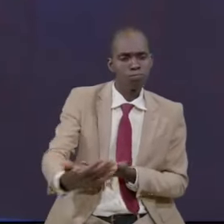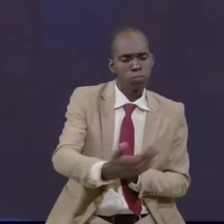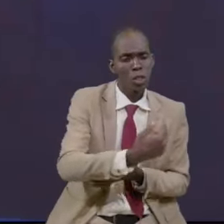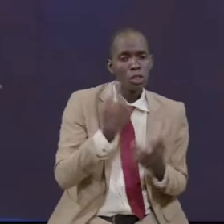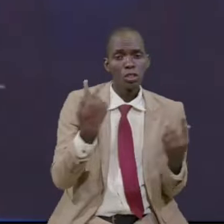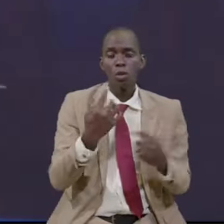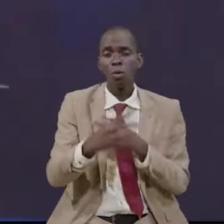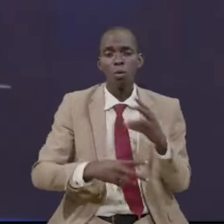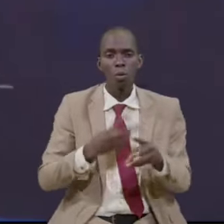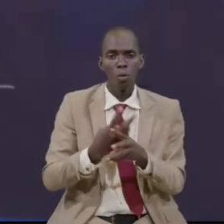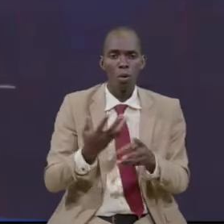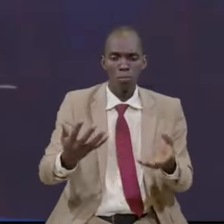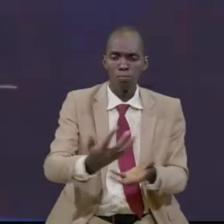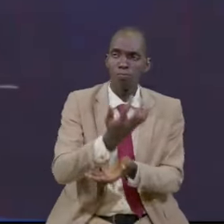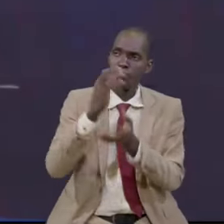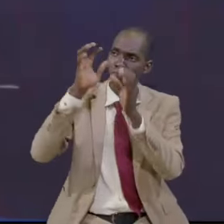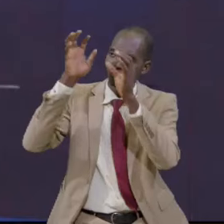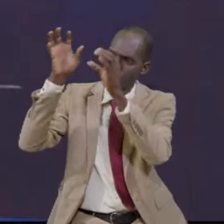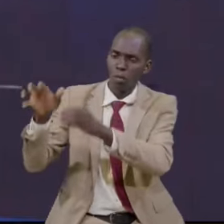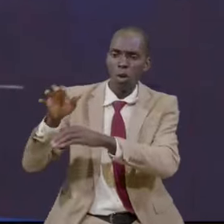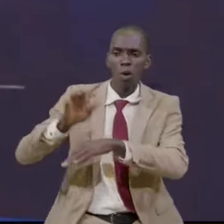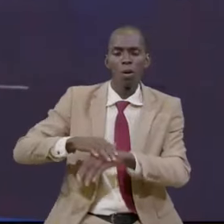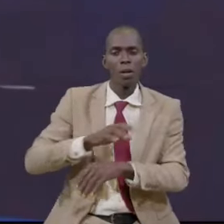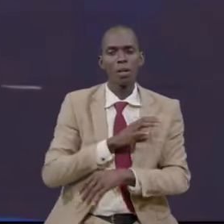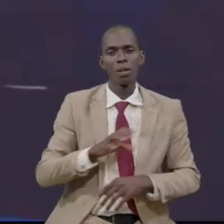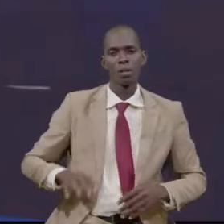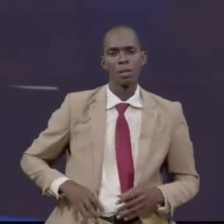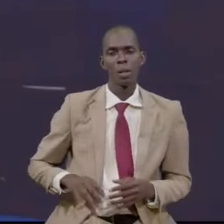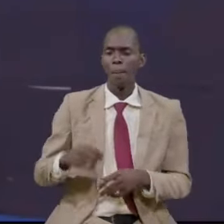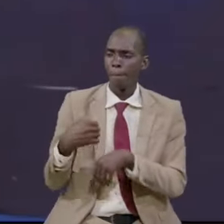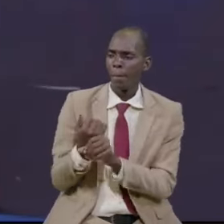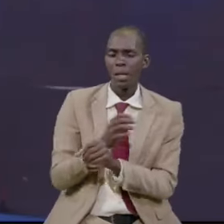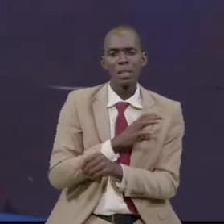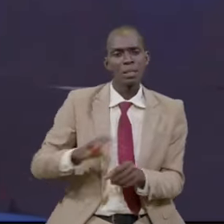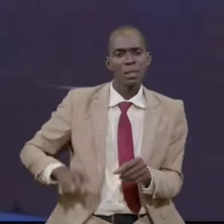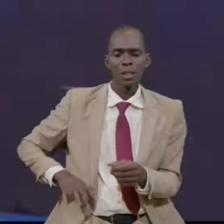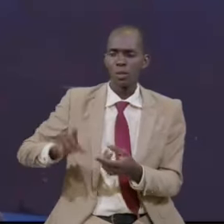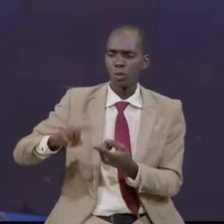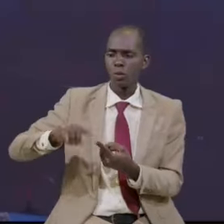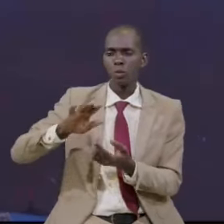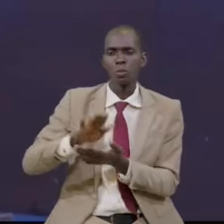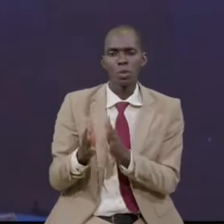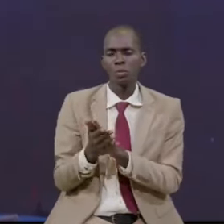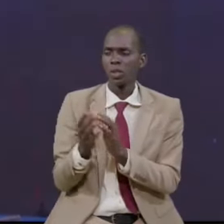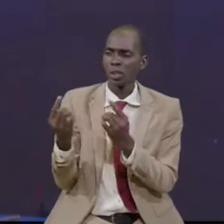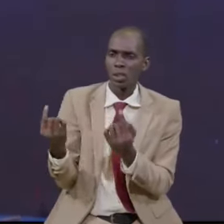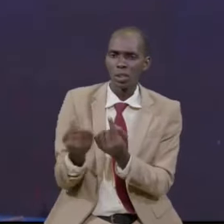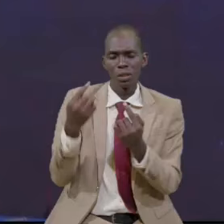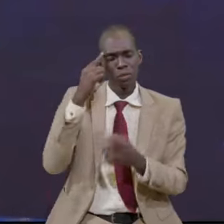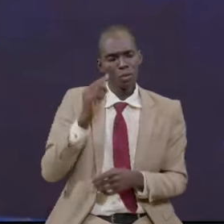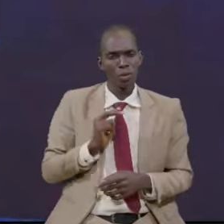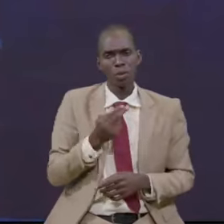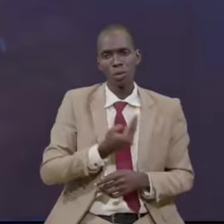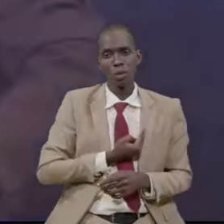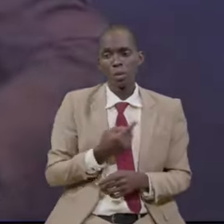him to be sin for us who knew no sin. He was perfect, but he took